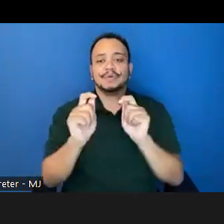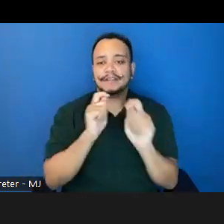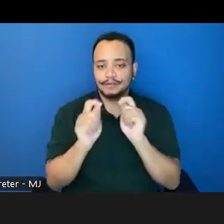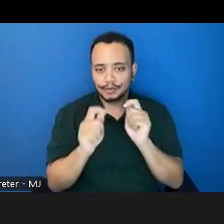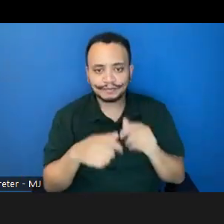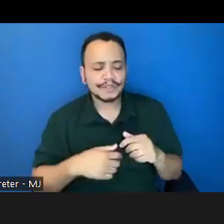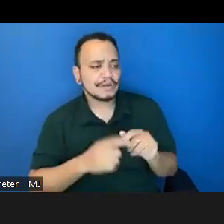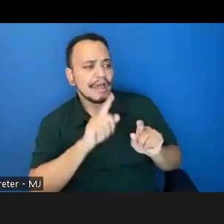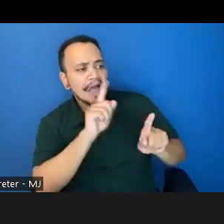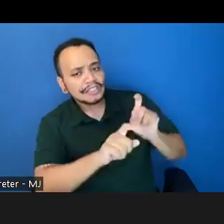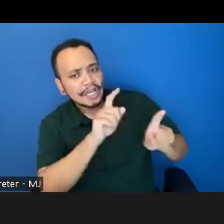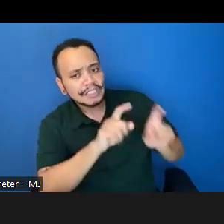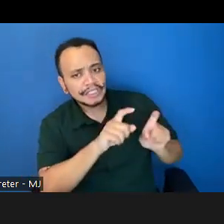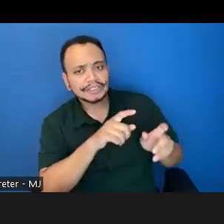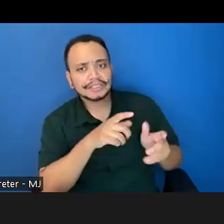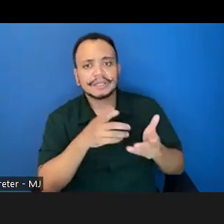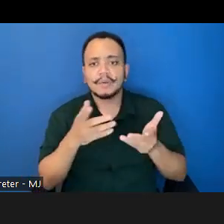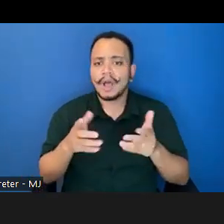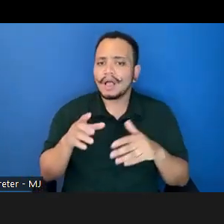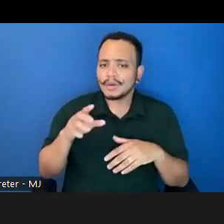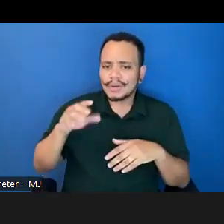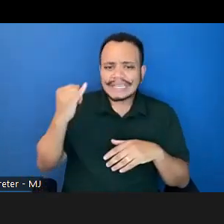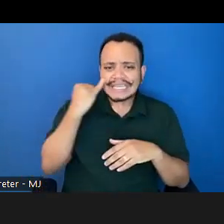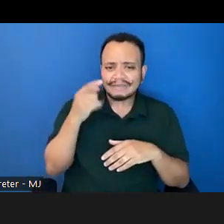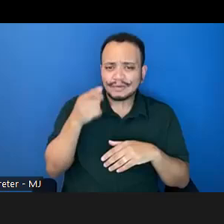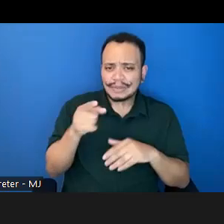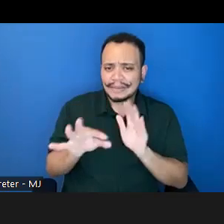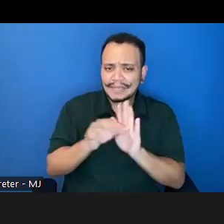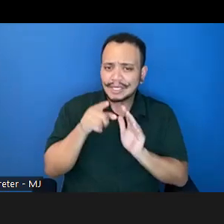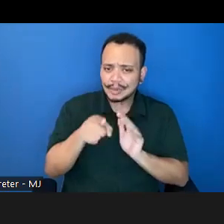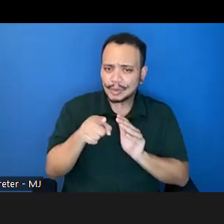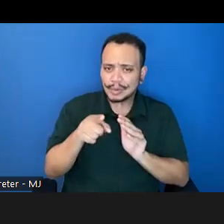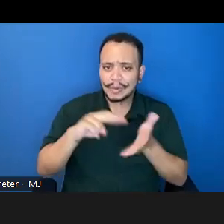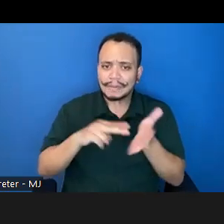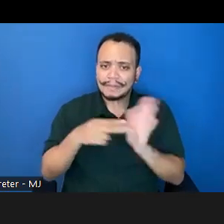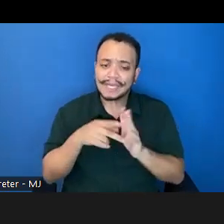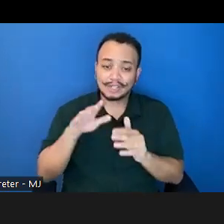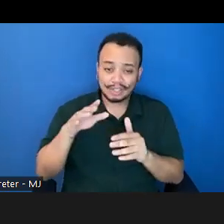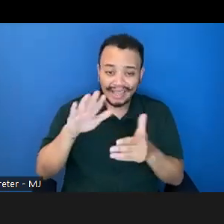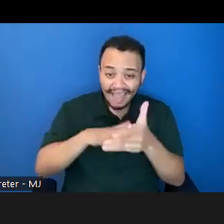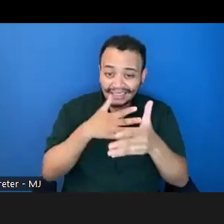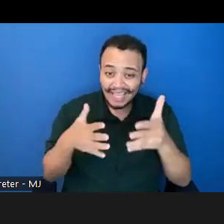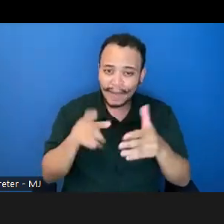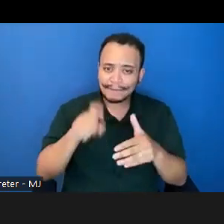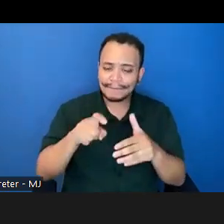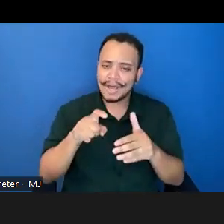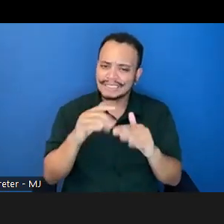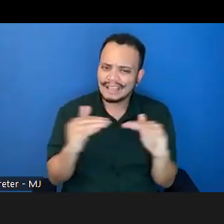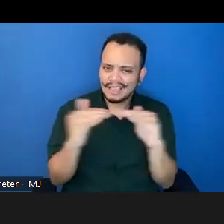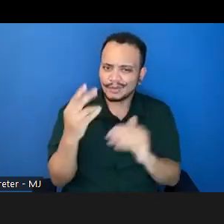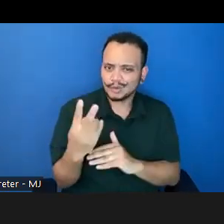the successful candidate here will be at a level 2 Excel user.